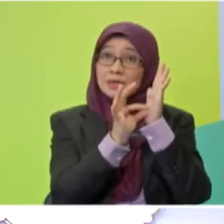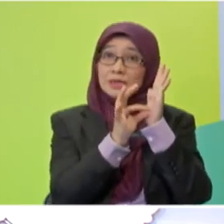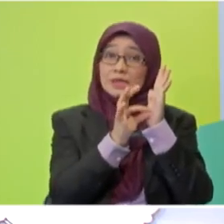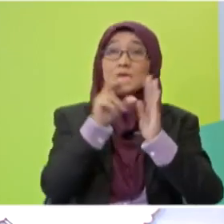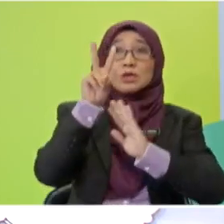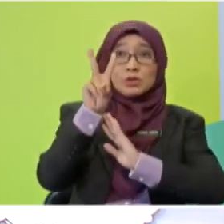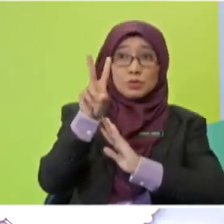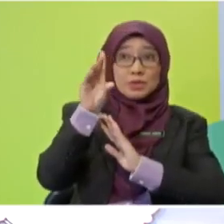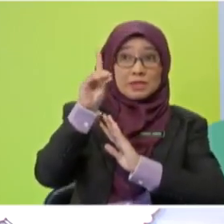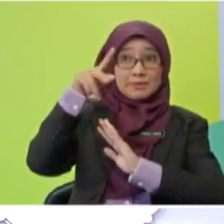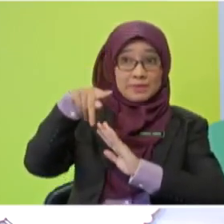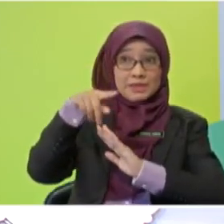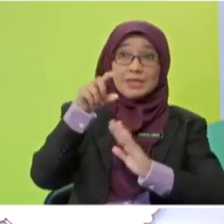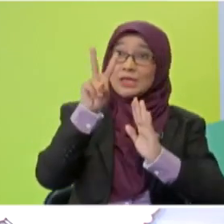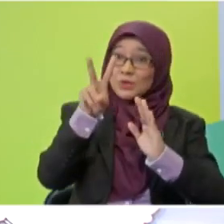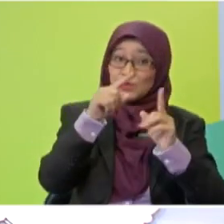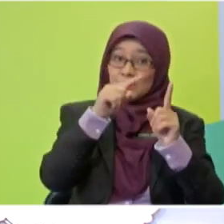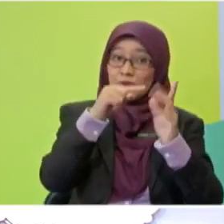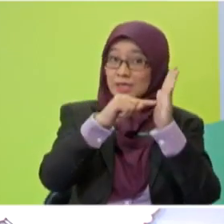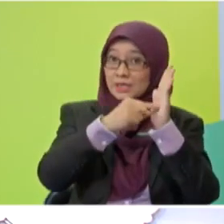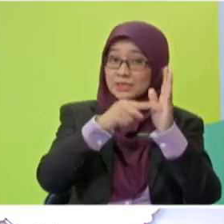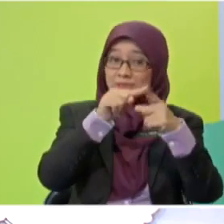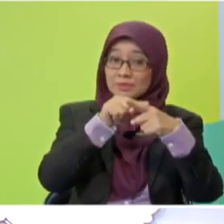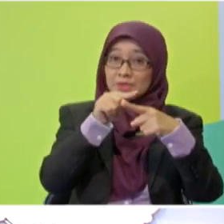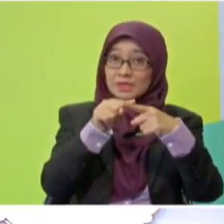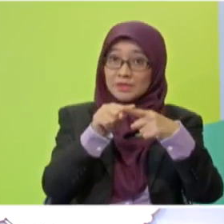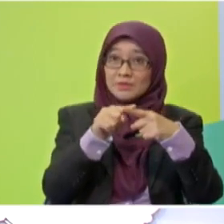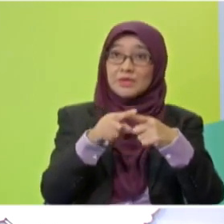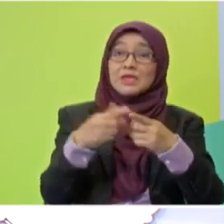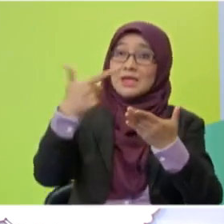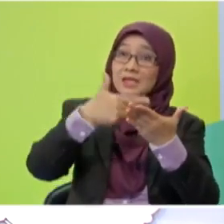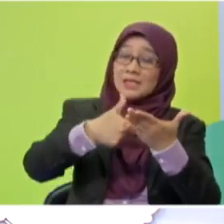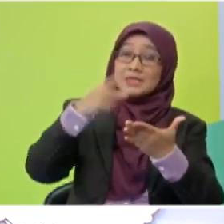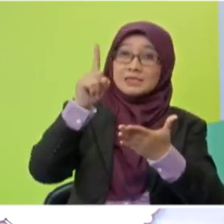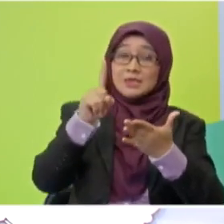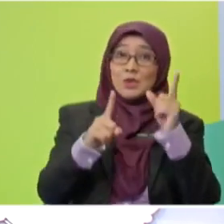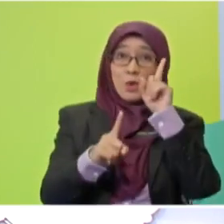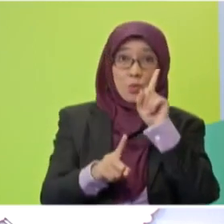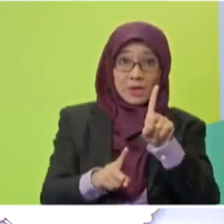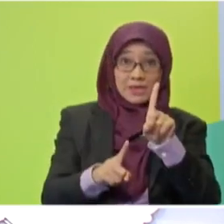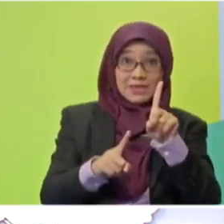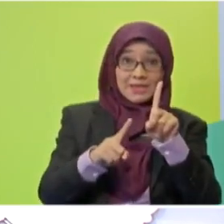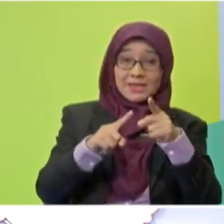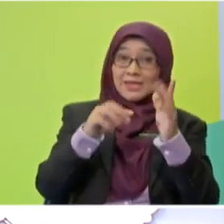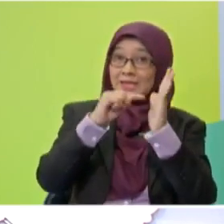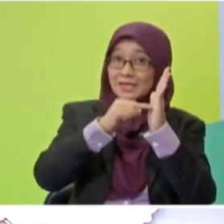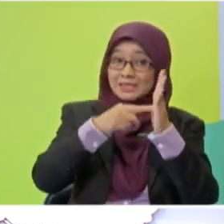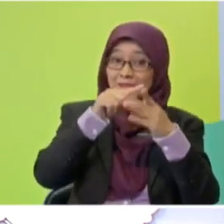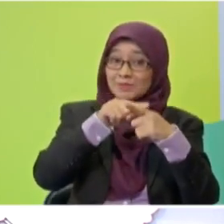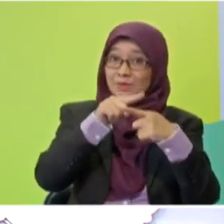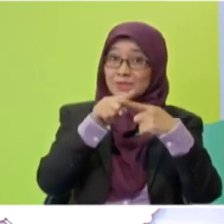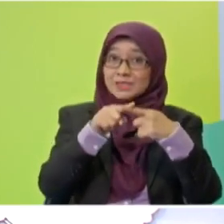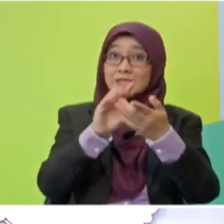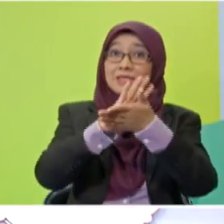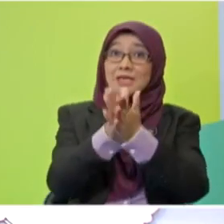places and 1 decimal place. Year So I 2, think year 1. you So put you it just together. add 3 decimal places. 3. So after the 3